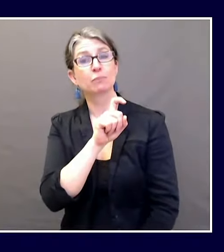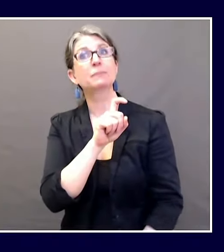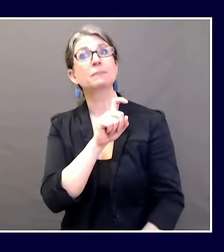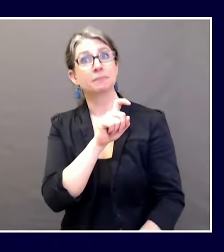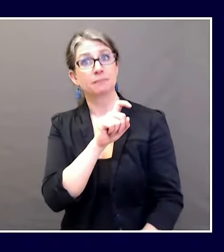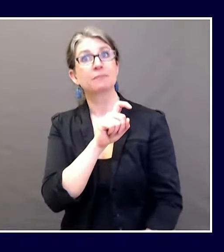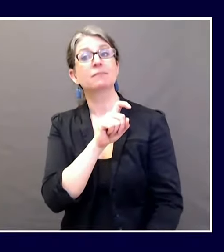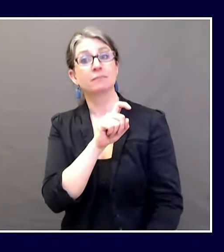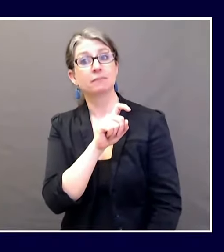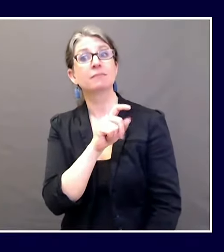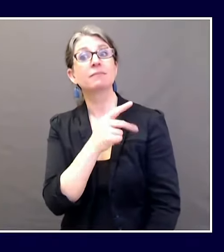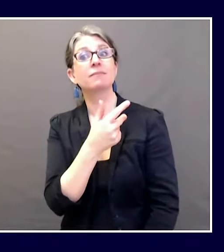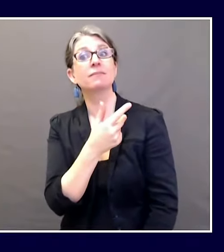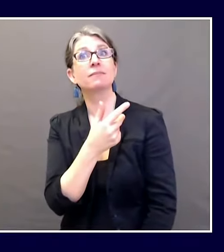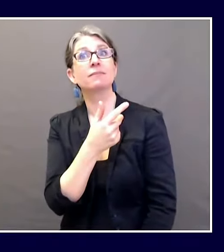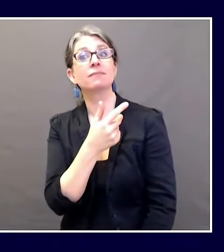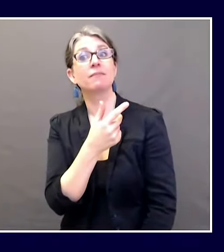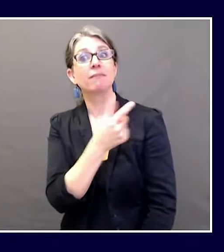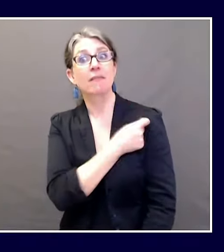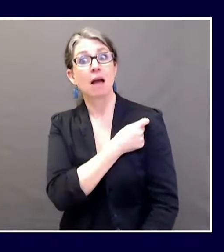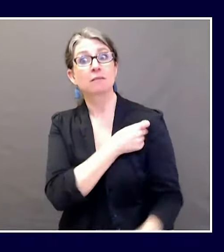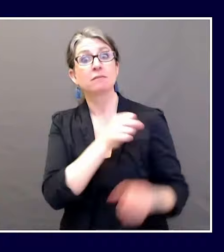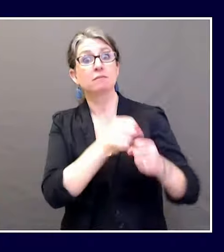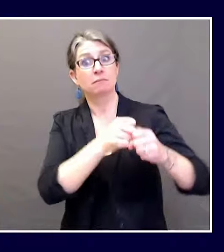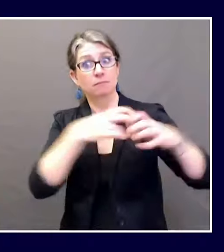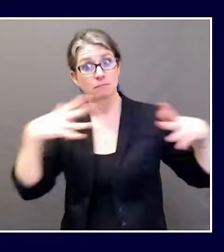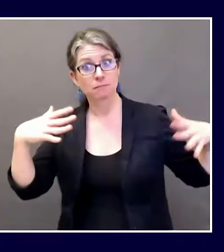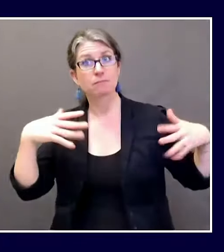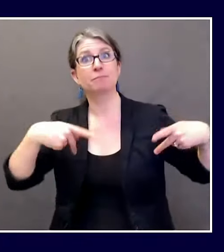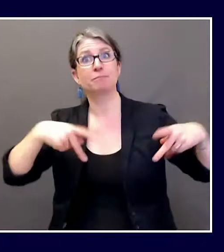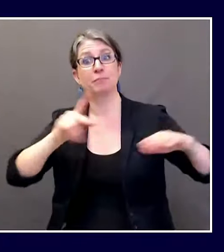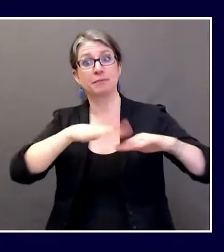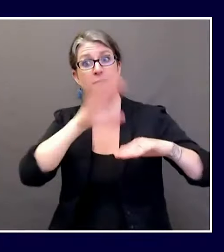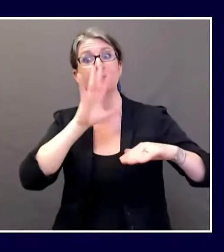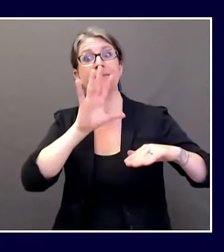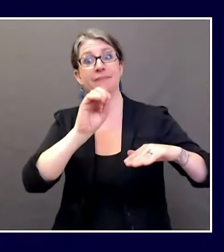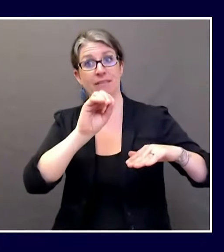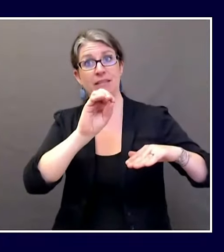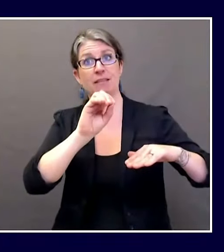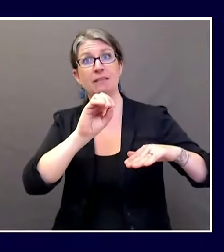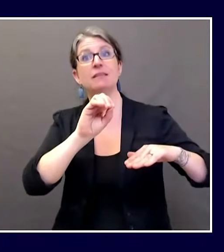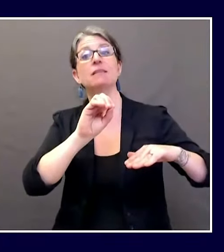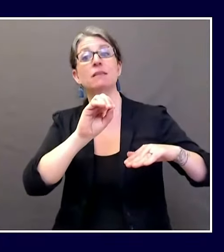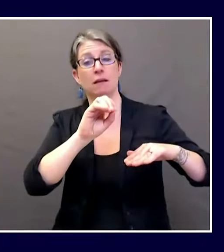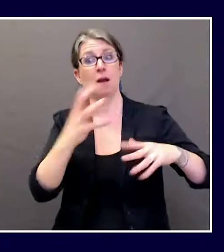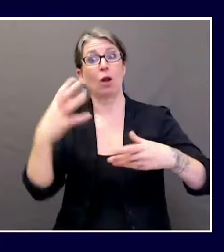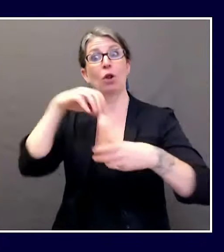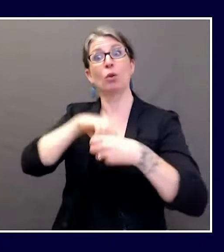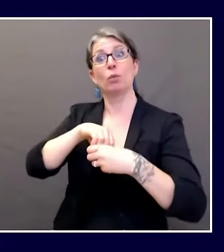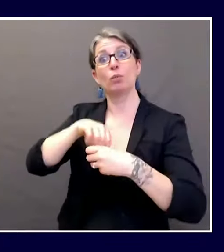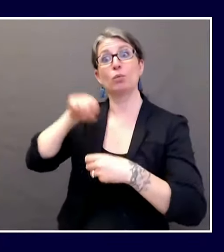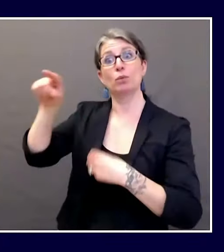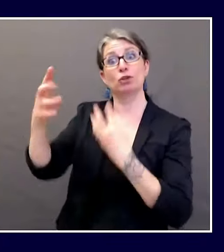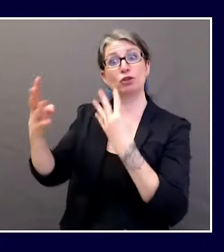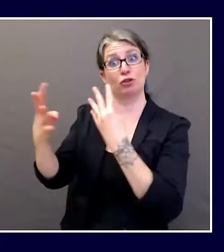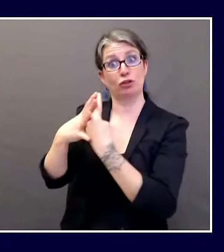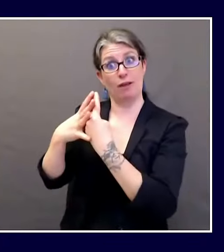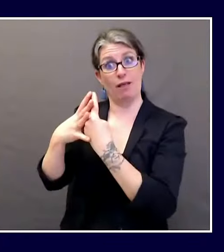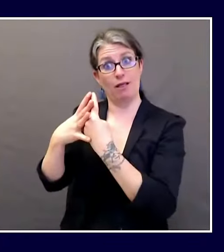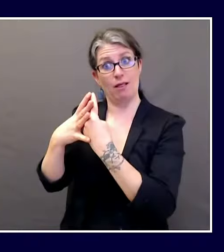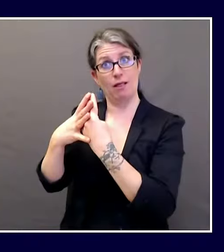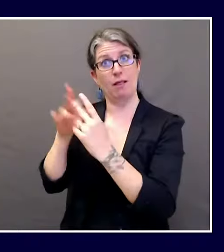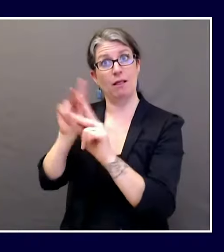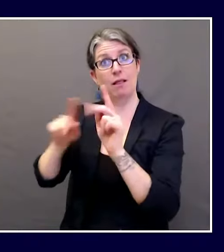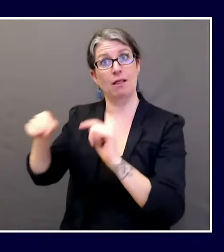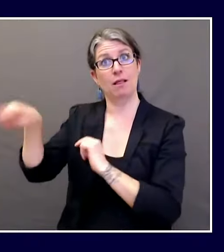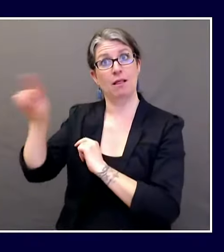to people over 60 in jails? Well, actually, I guess, first of all, does that now apply to people over 50 in jails? Have